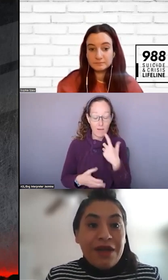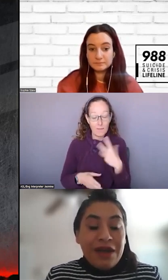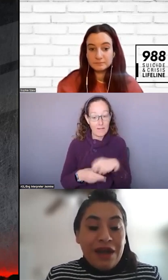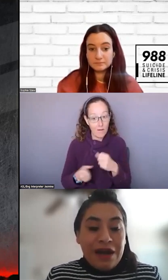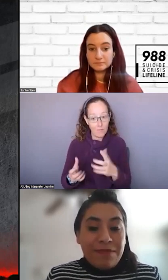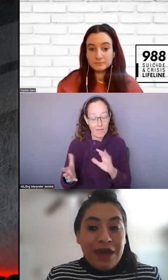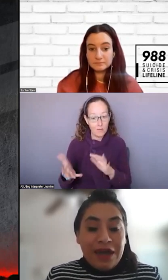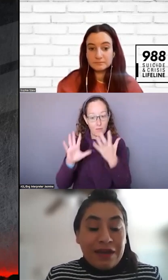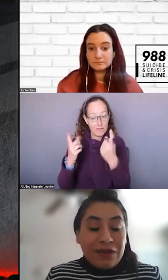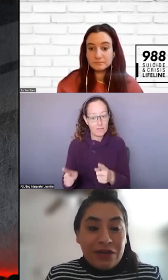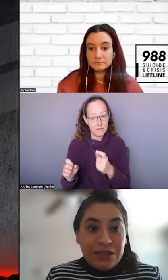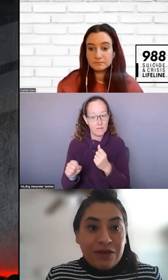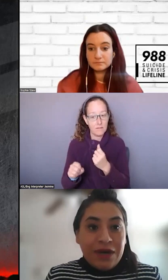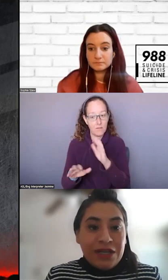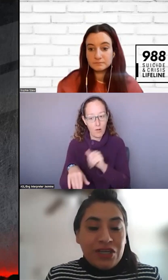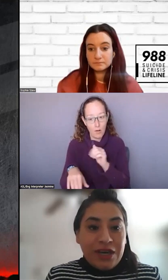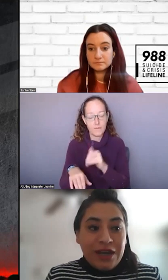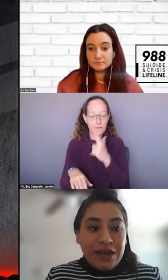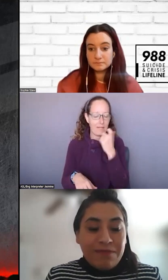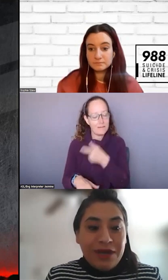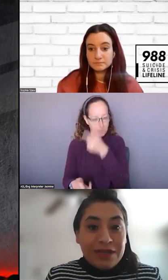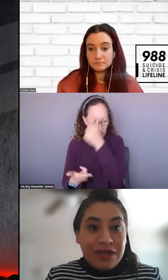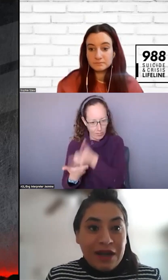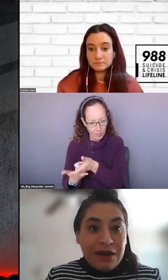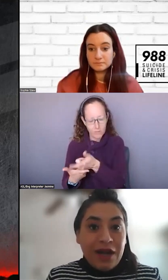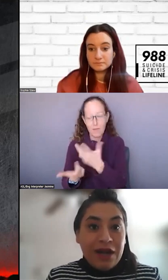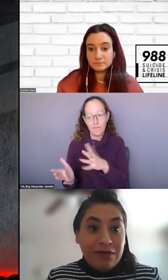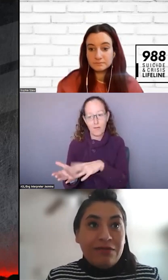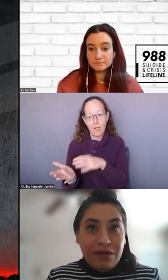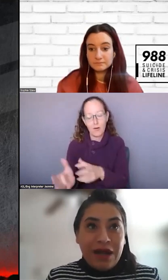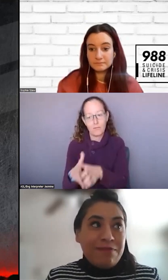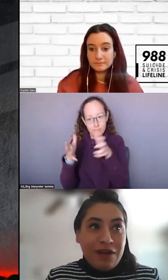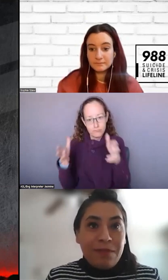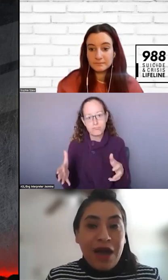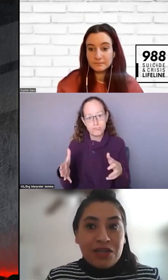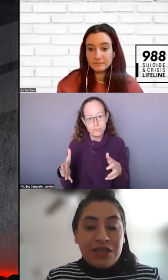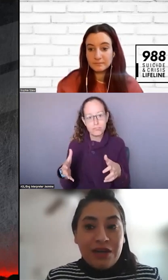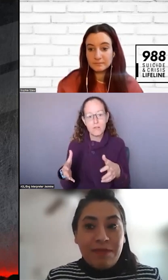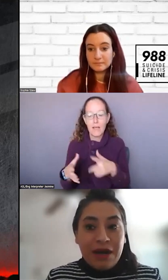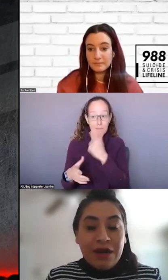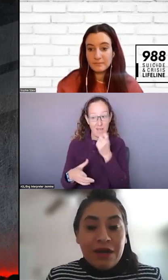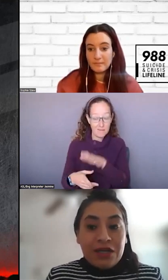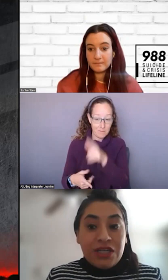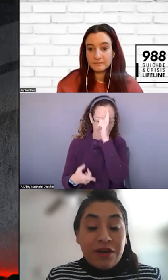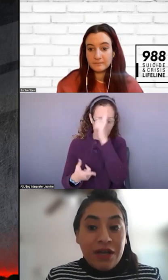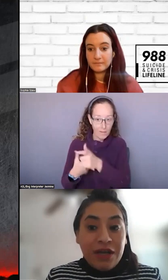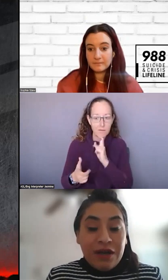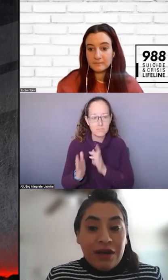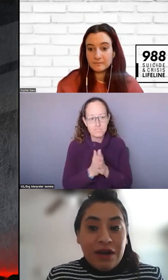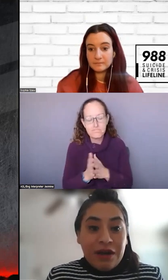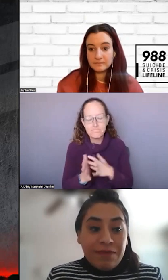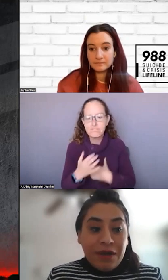him, and I've learned so much. And because of that, I'm very passionate about